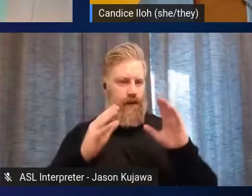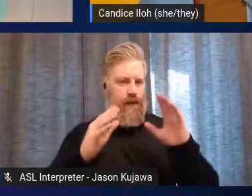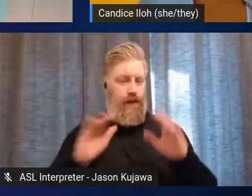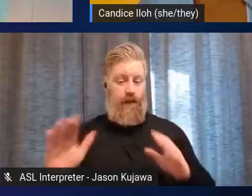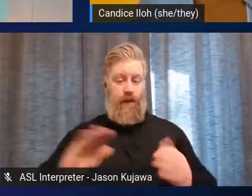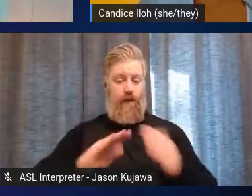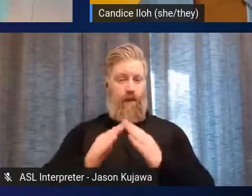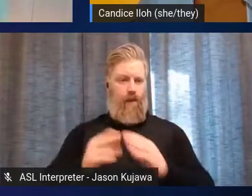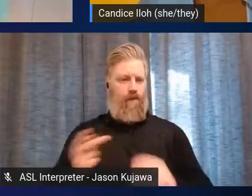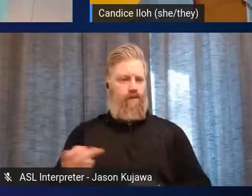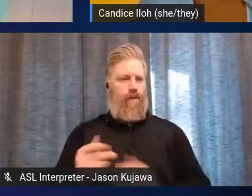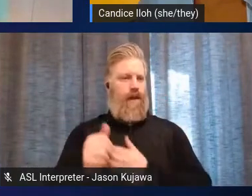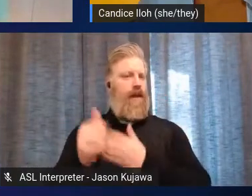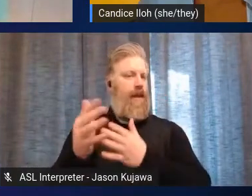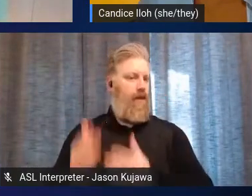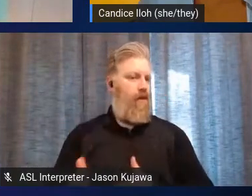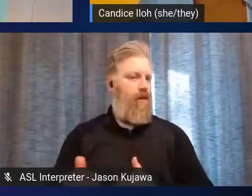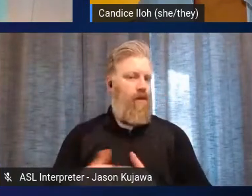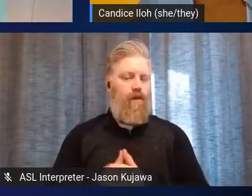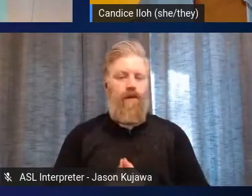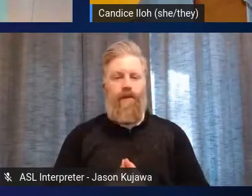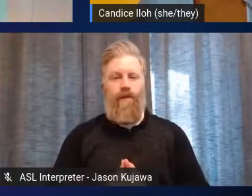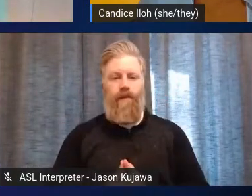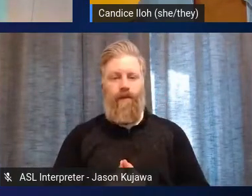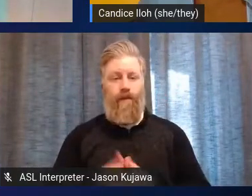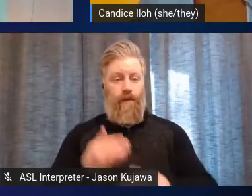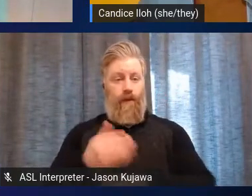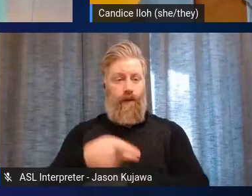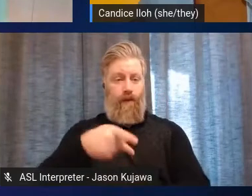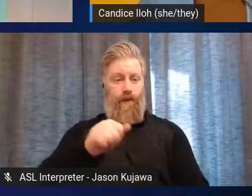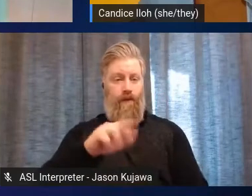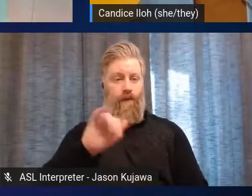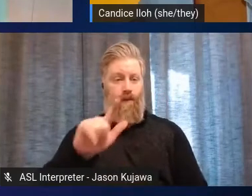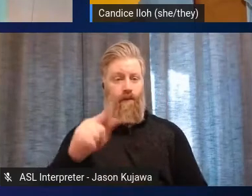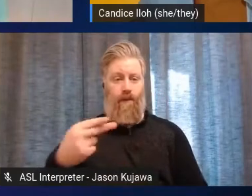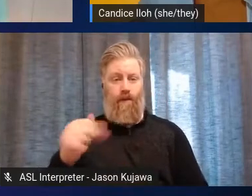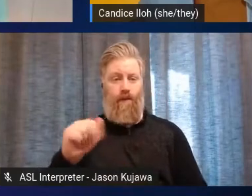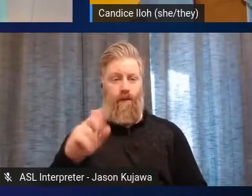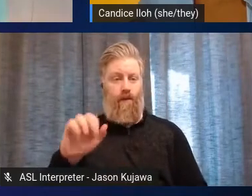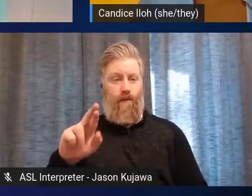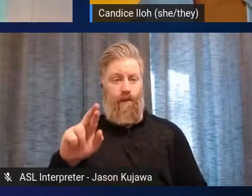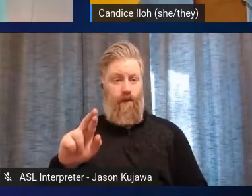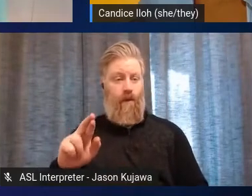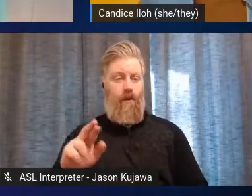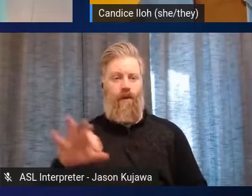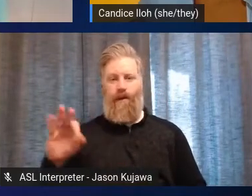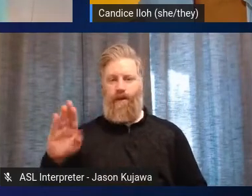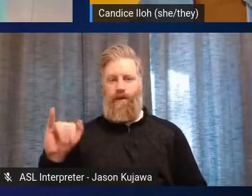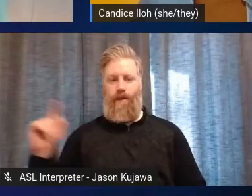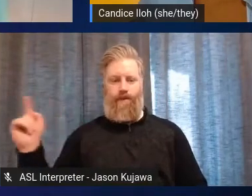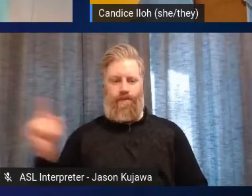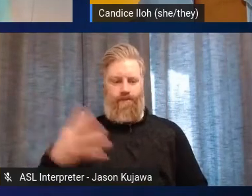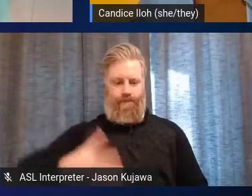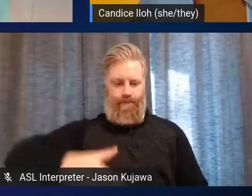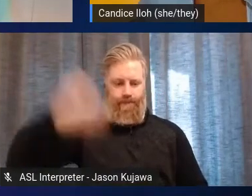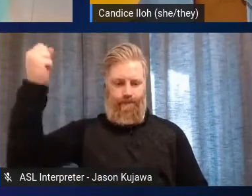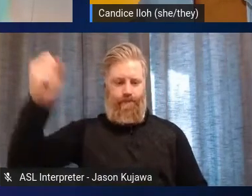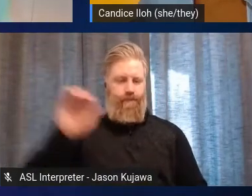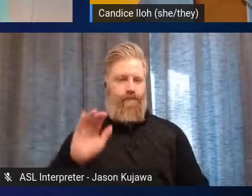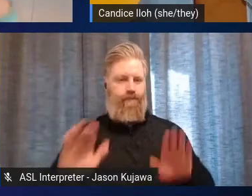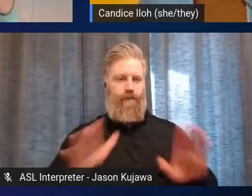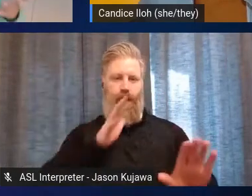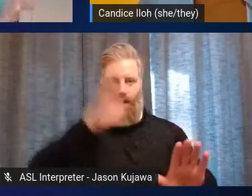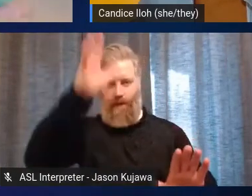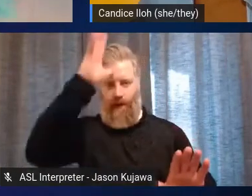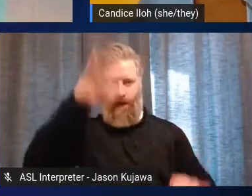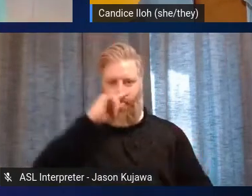community. And right after Pearl Harbor, these parents were taken away by the FBI, leaving these kids alone,